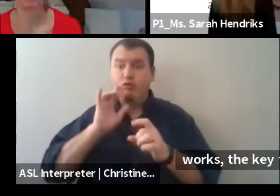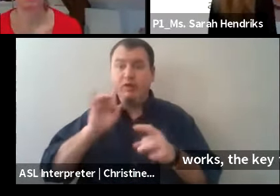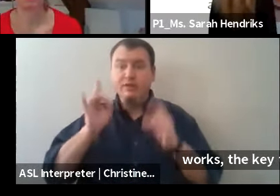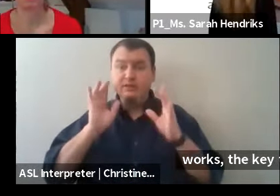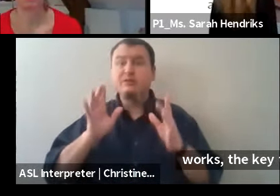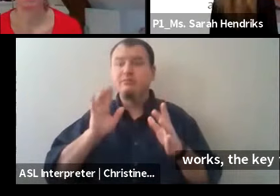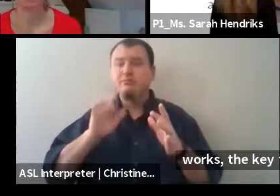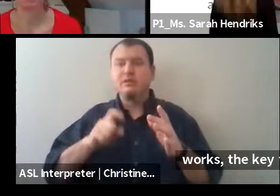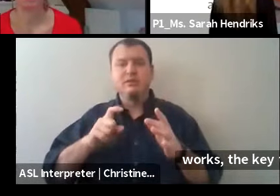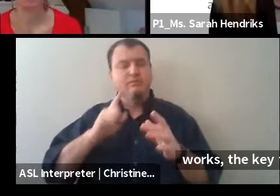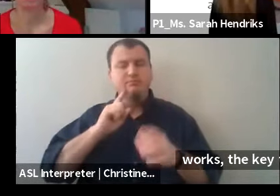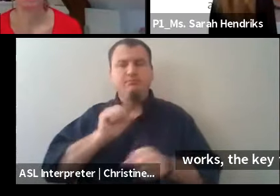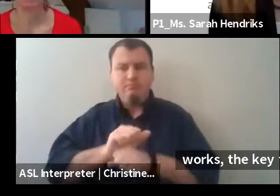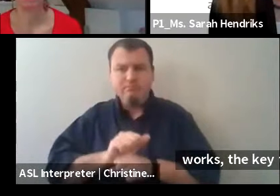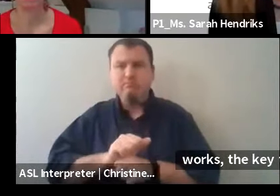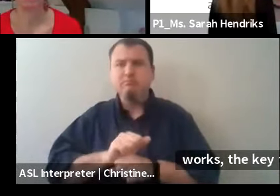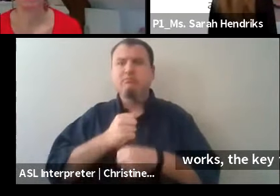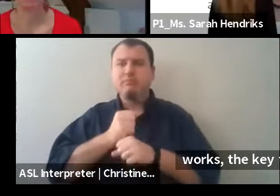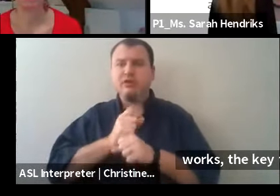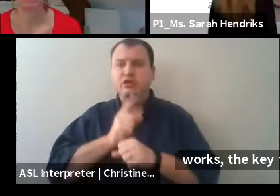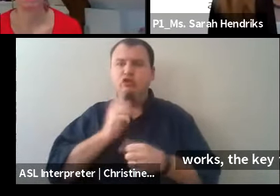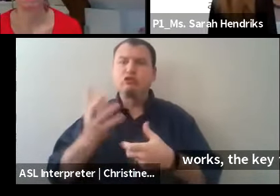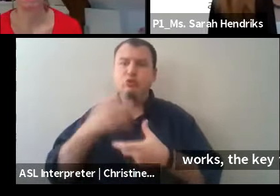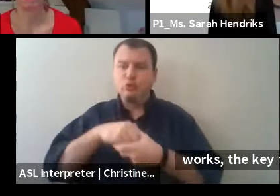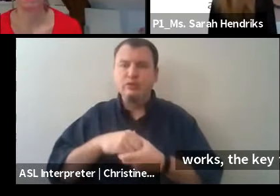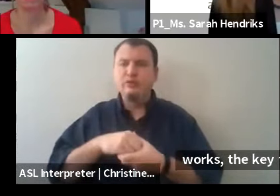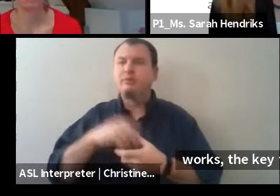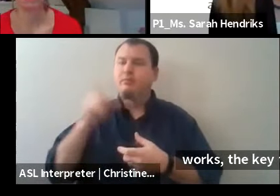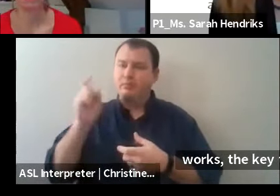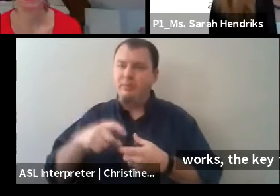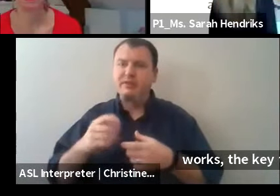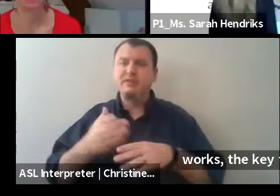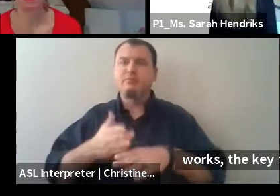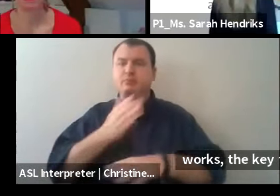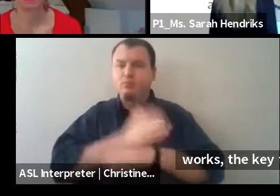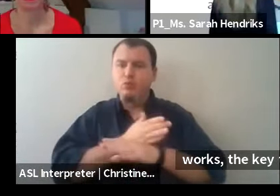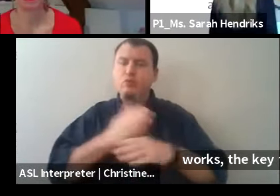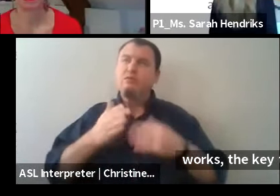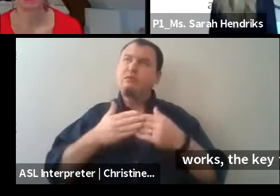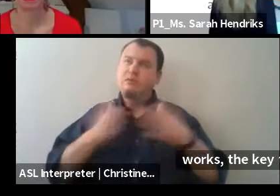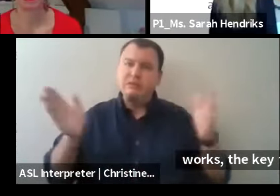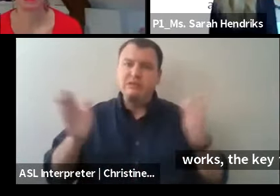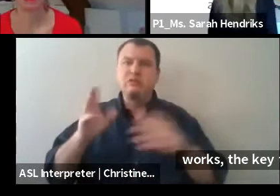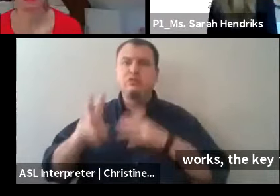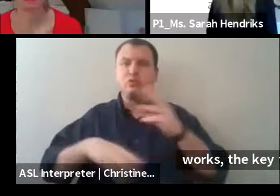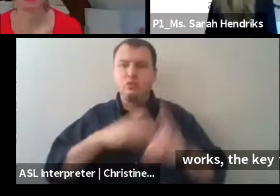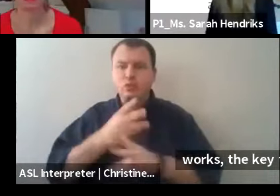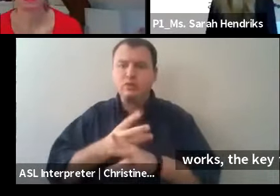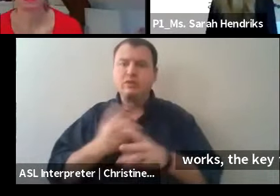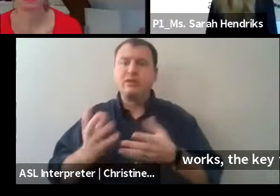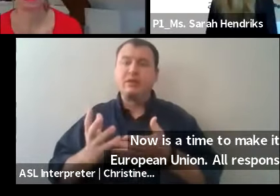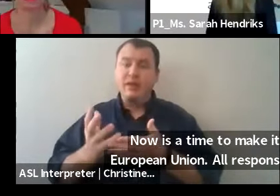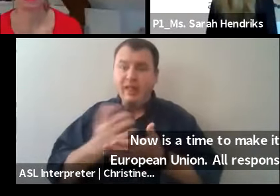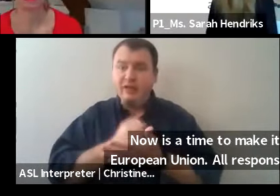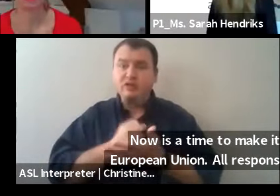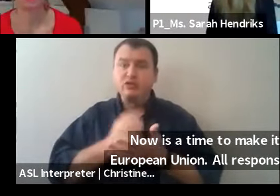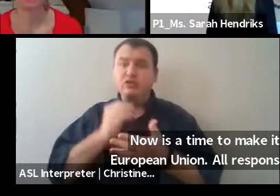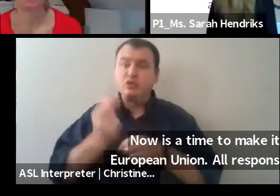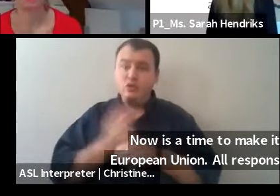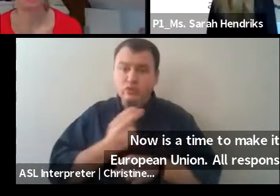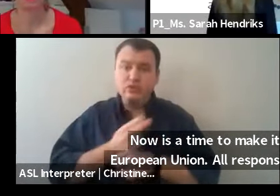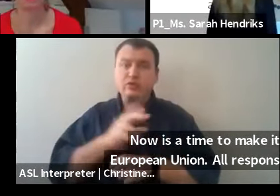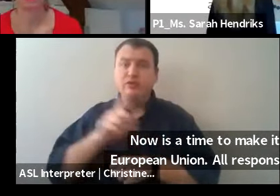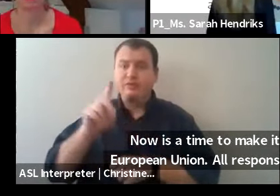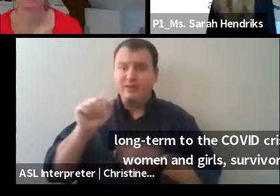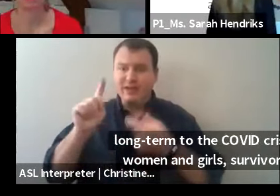girls survivors of violence are included. And we must improve across the, throughout the world, the collection and use of sex disaggregated